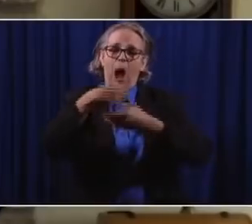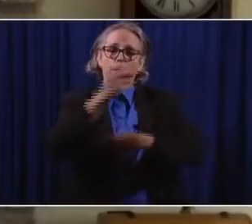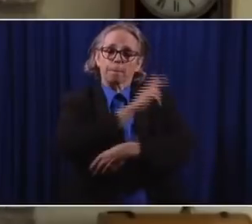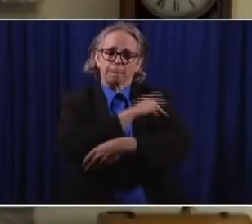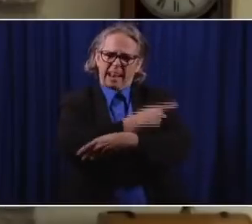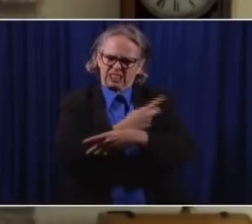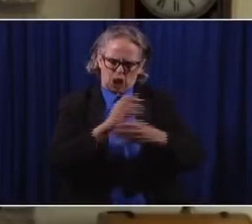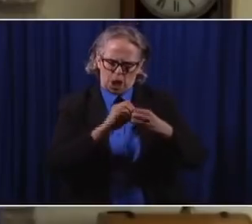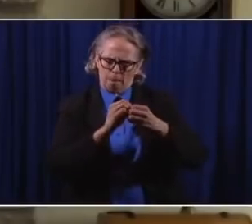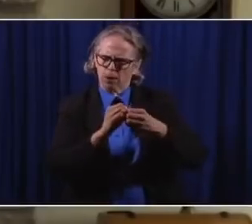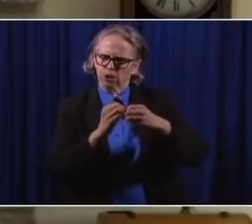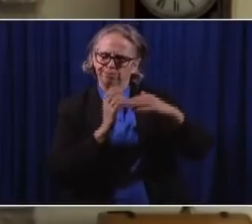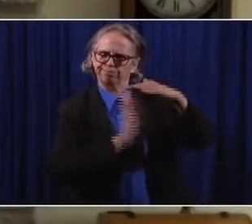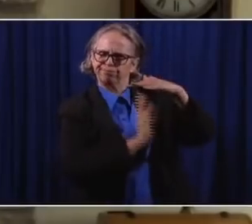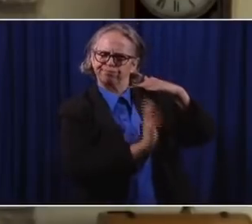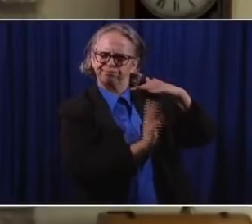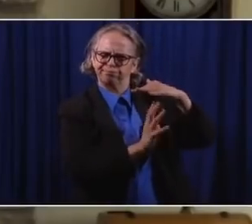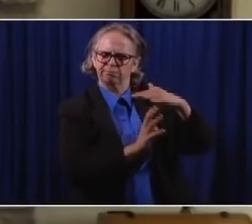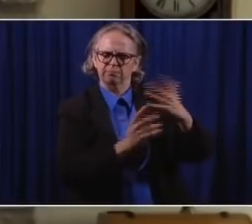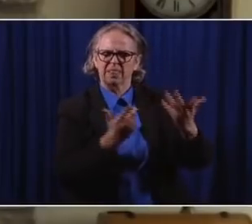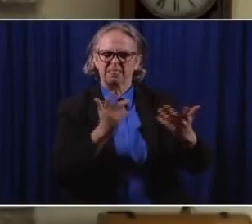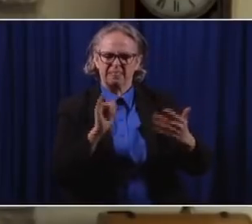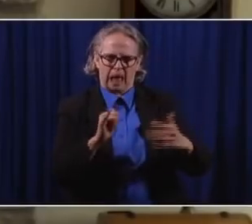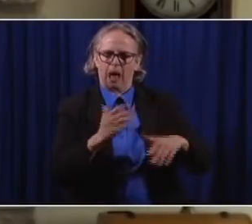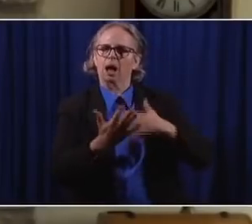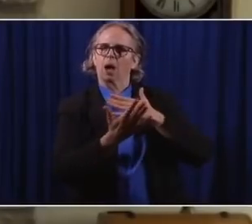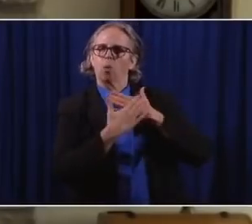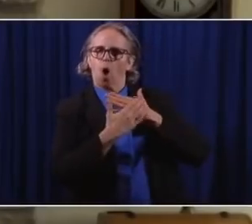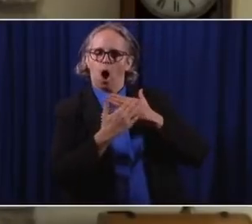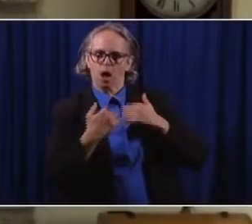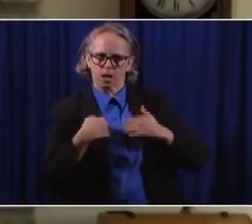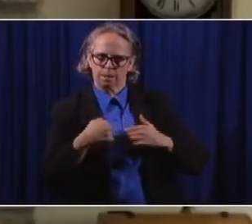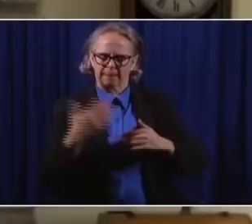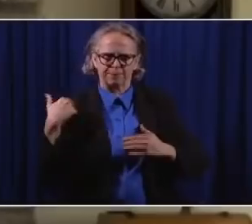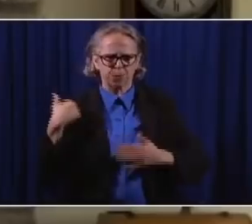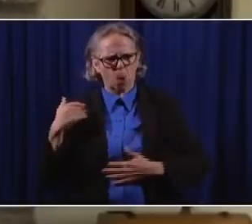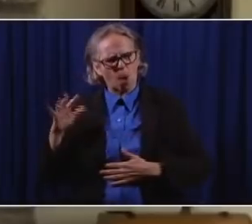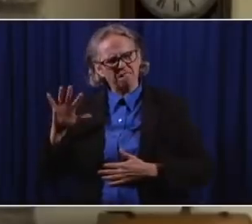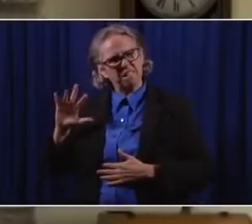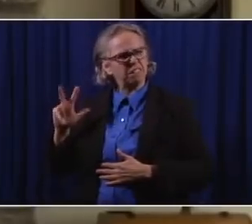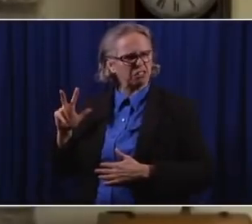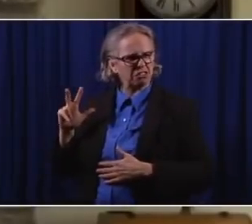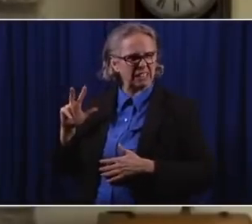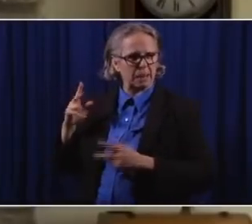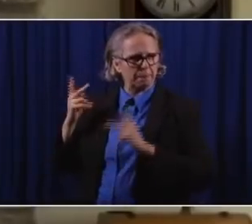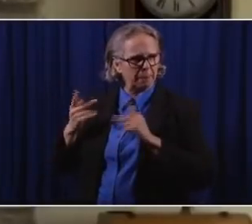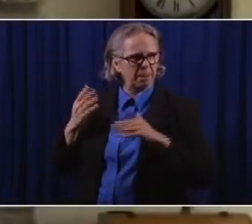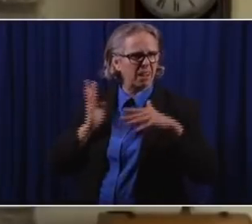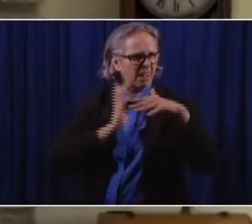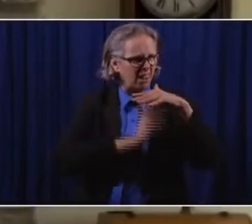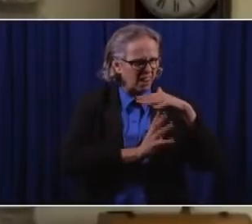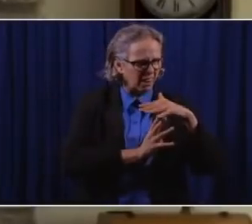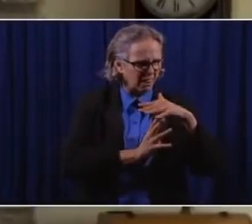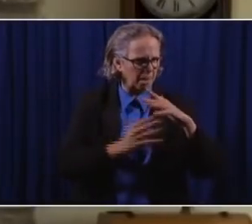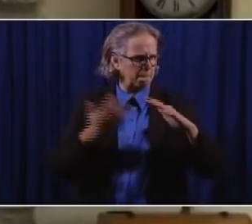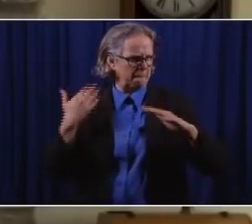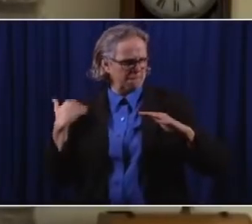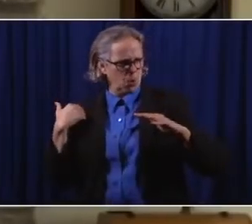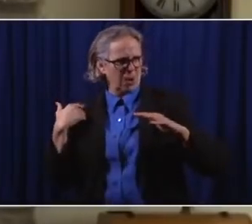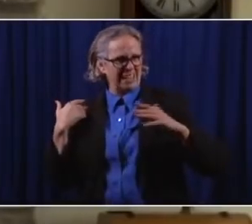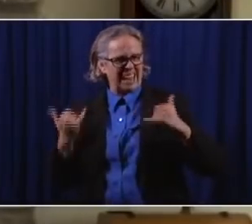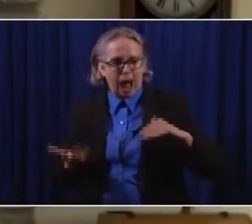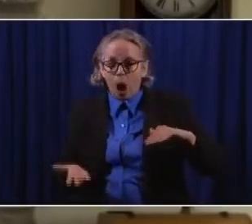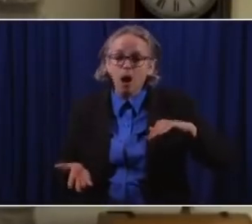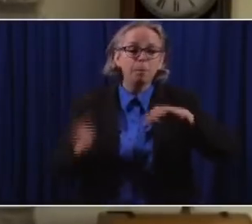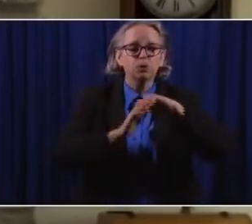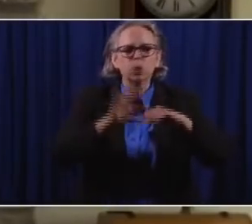that's an early indicator, increasing from an average of 53 visits per day on September 10th to now 70